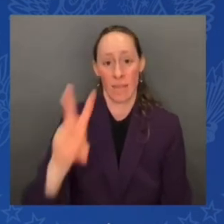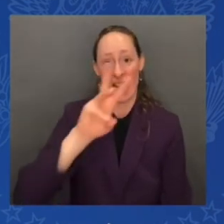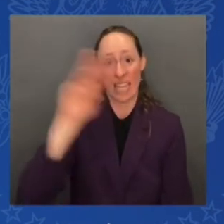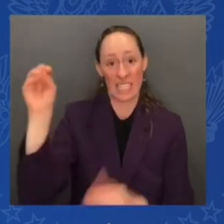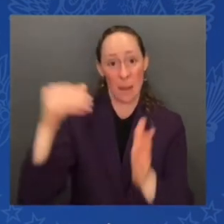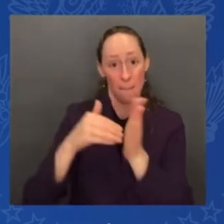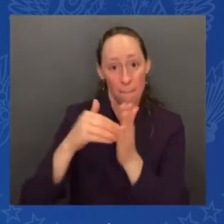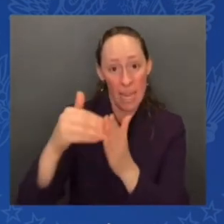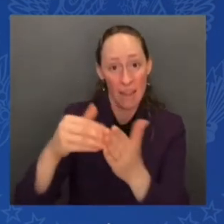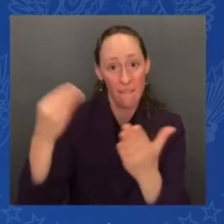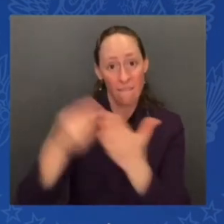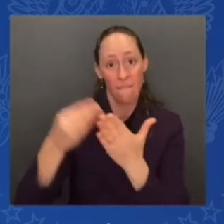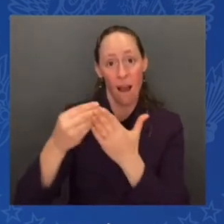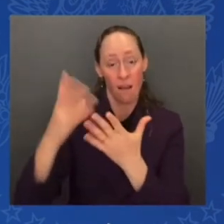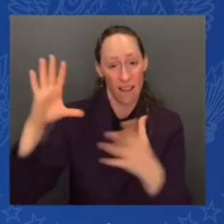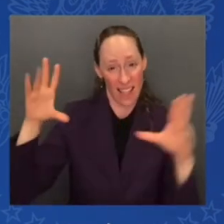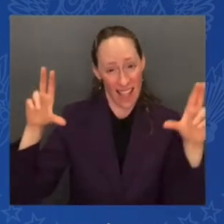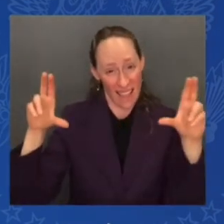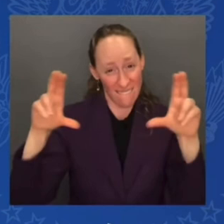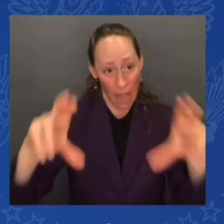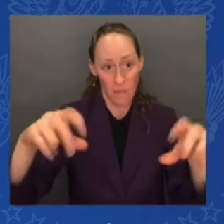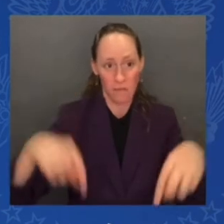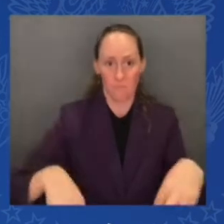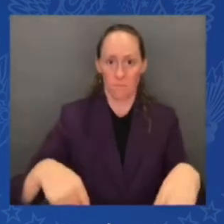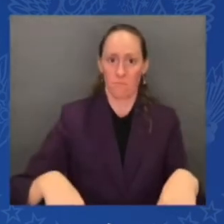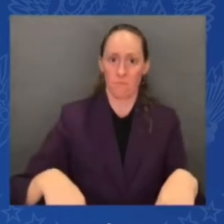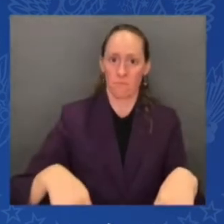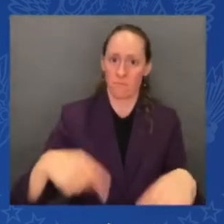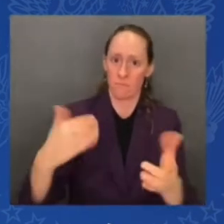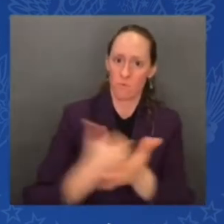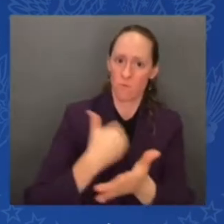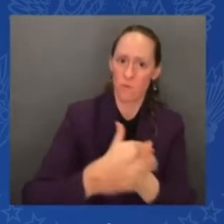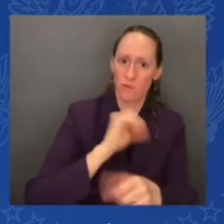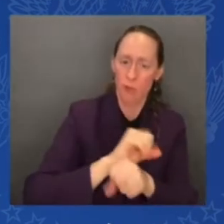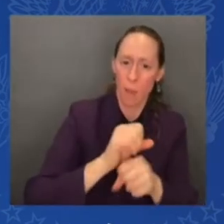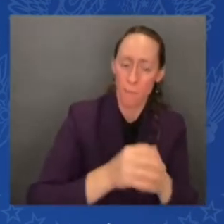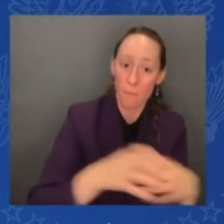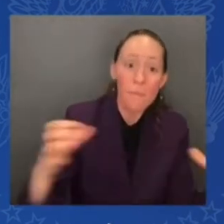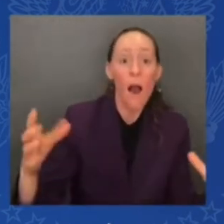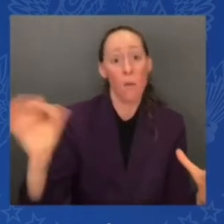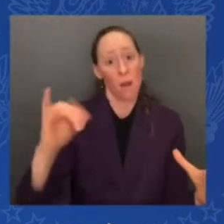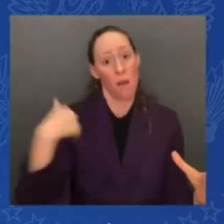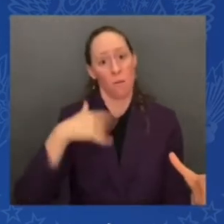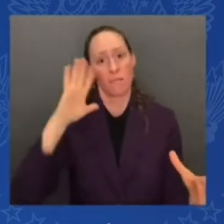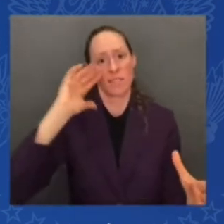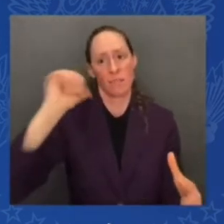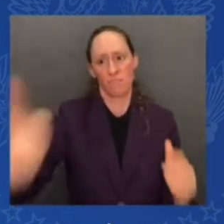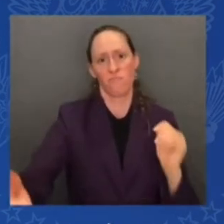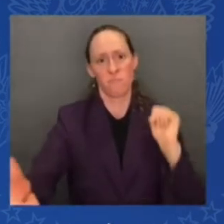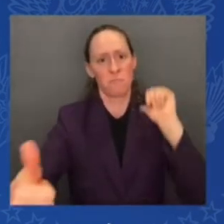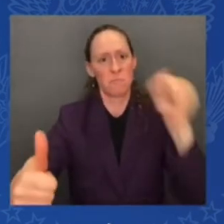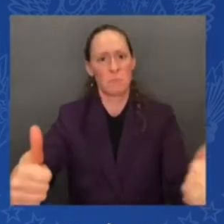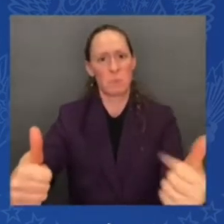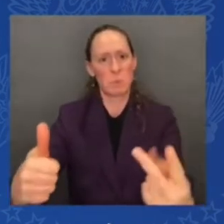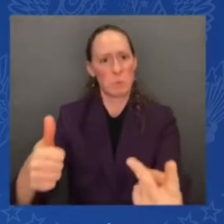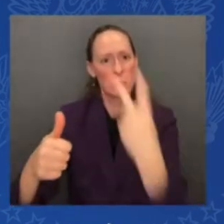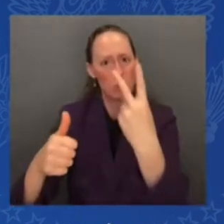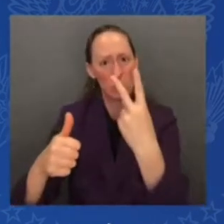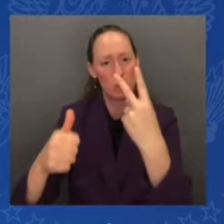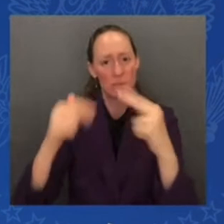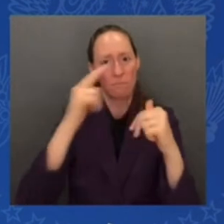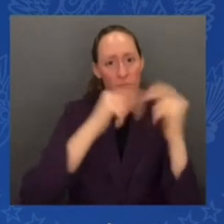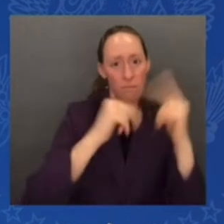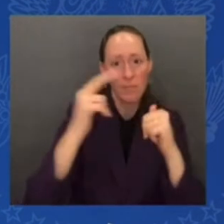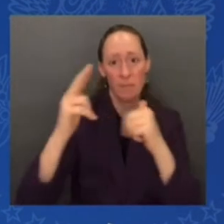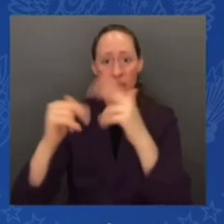facilities of Arcosa. And I think we're just getting started. So on behalf of the 6,000 employees